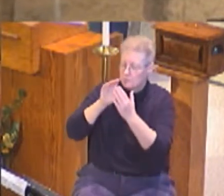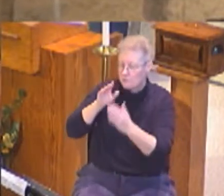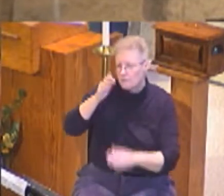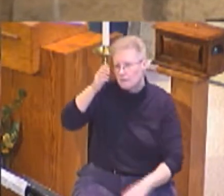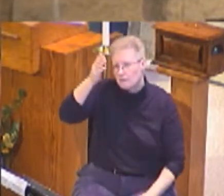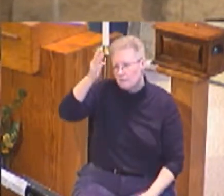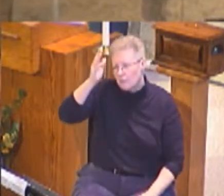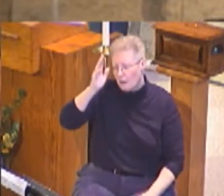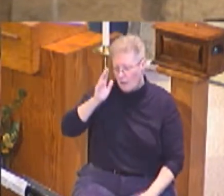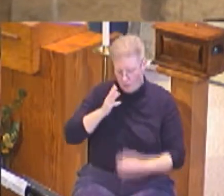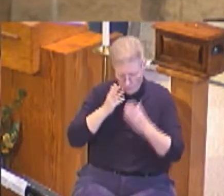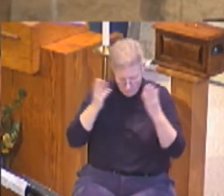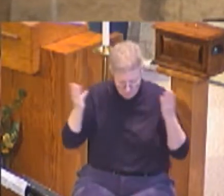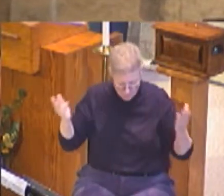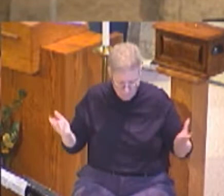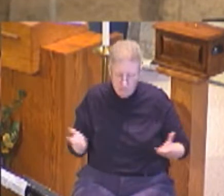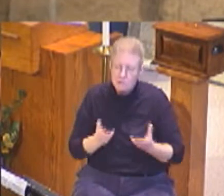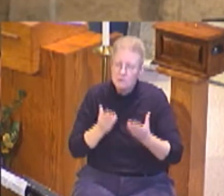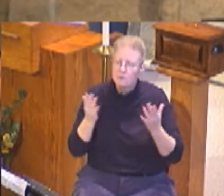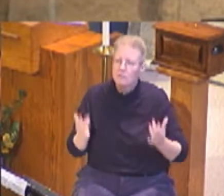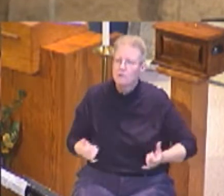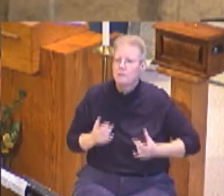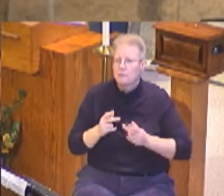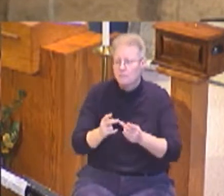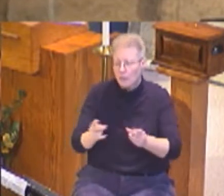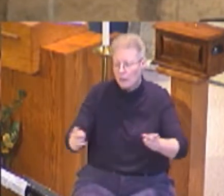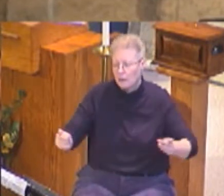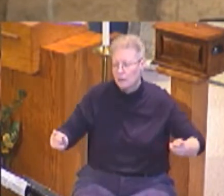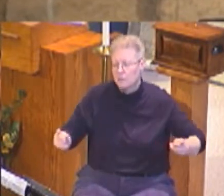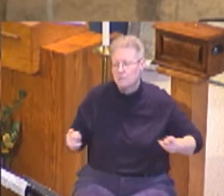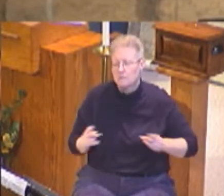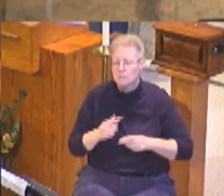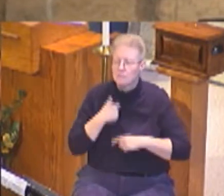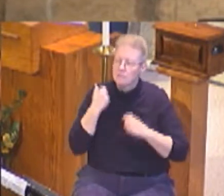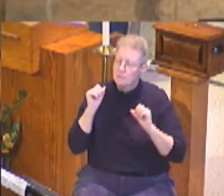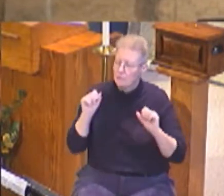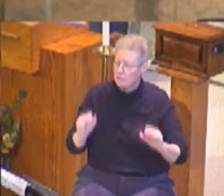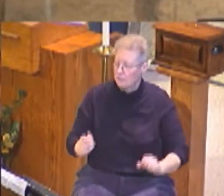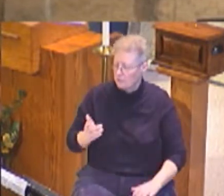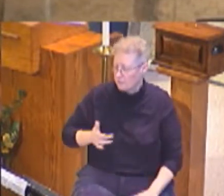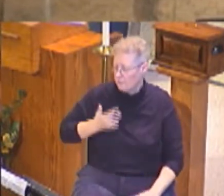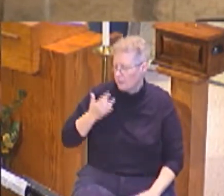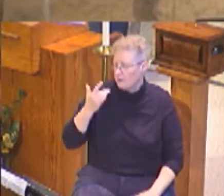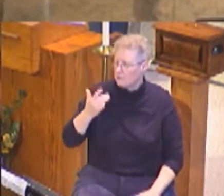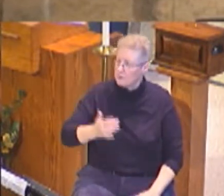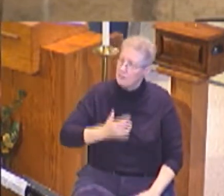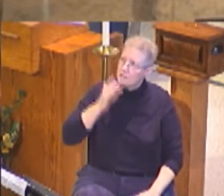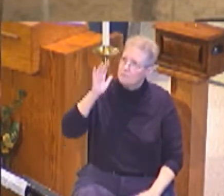Can feel